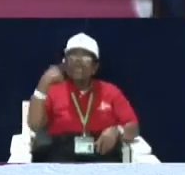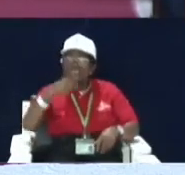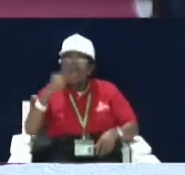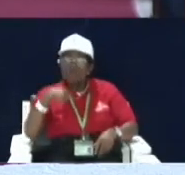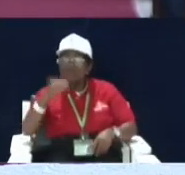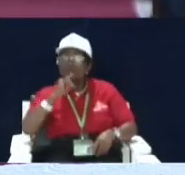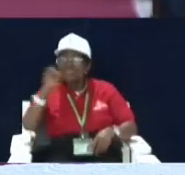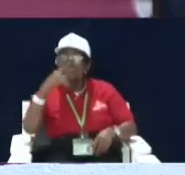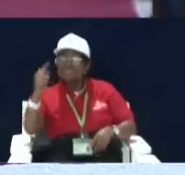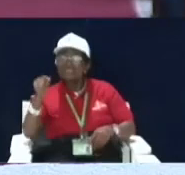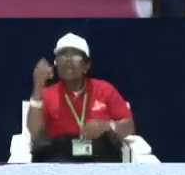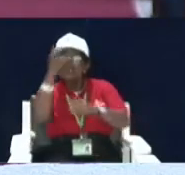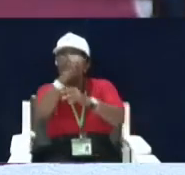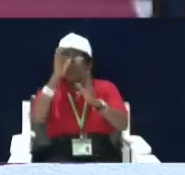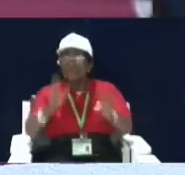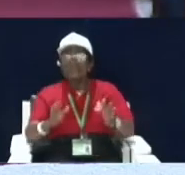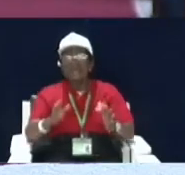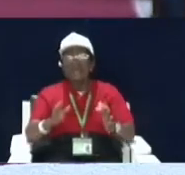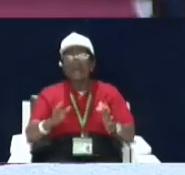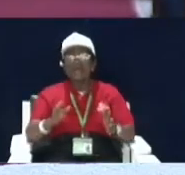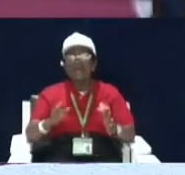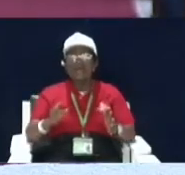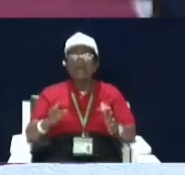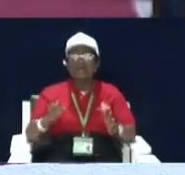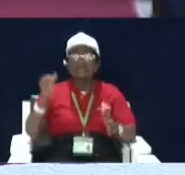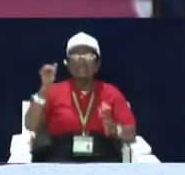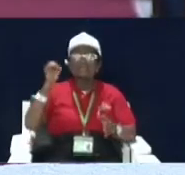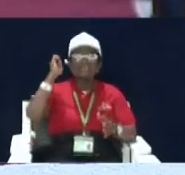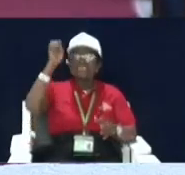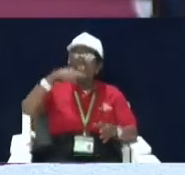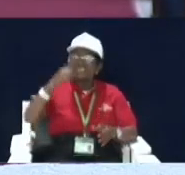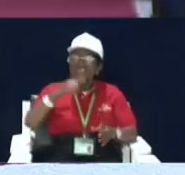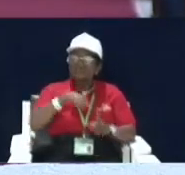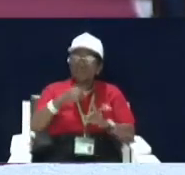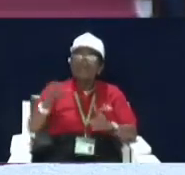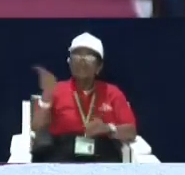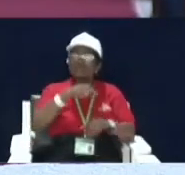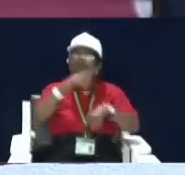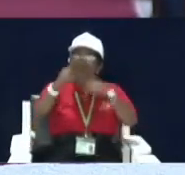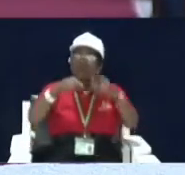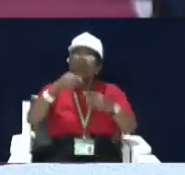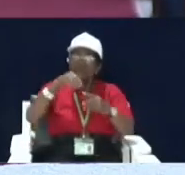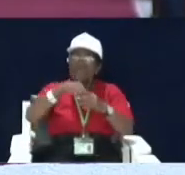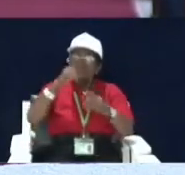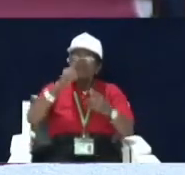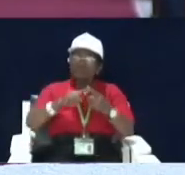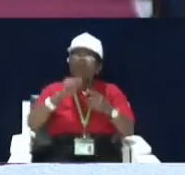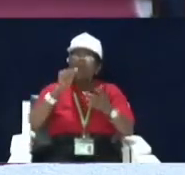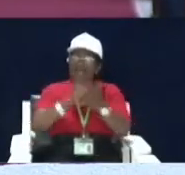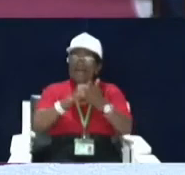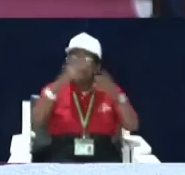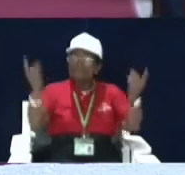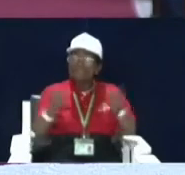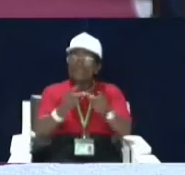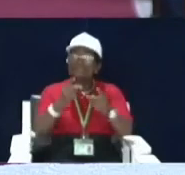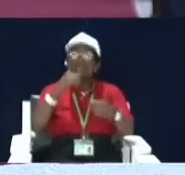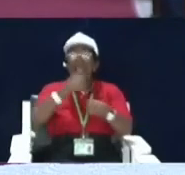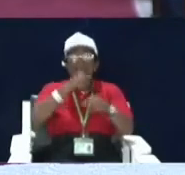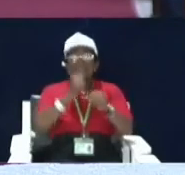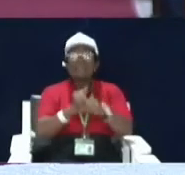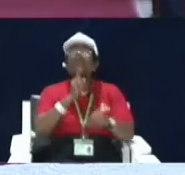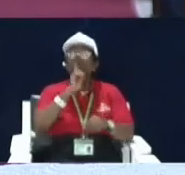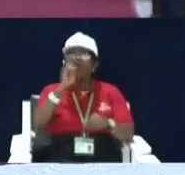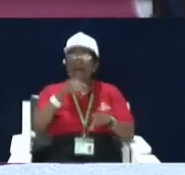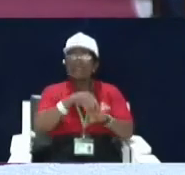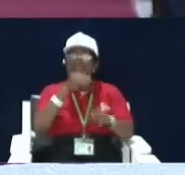So he says, when you go into that ring, make sure at the end of the fight, there's only